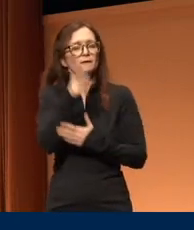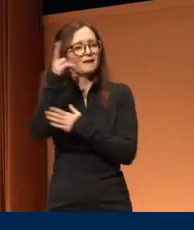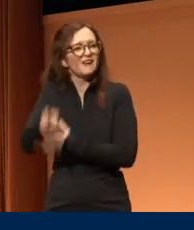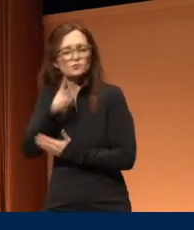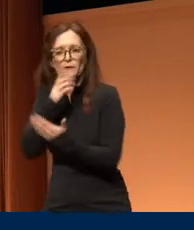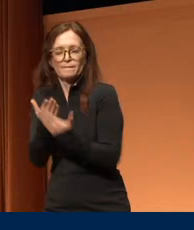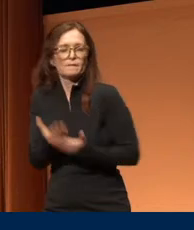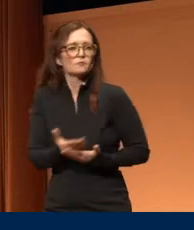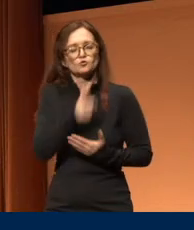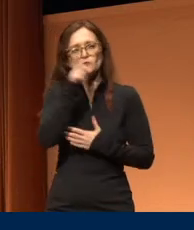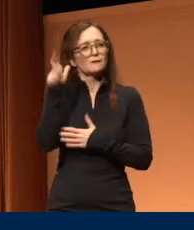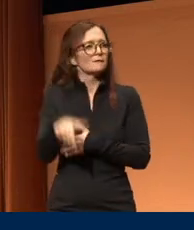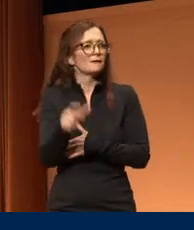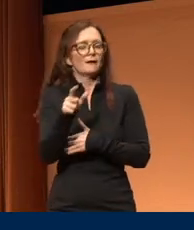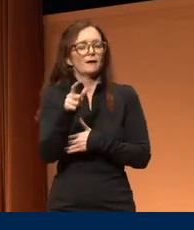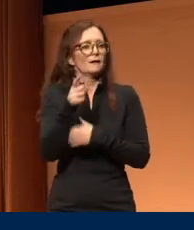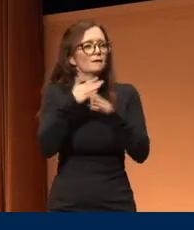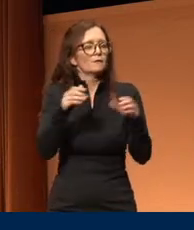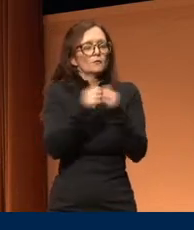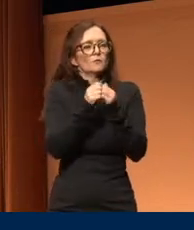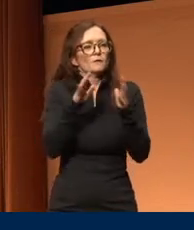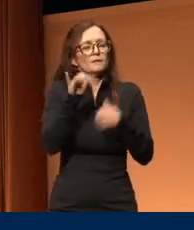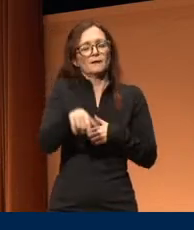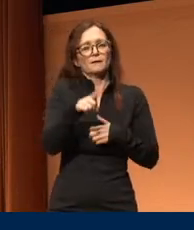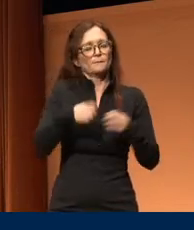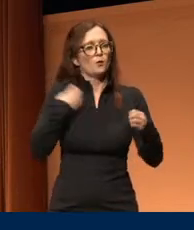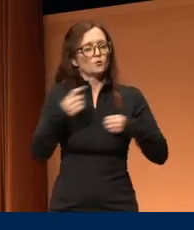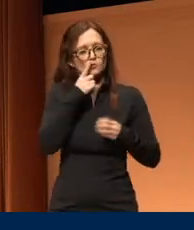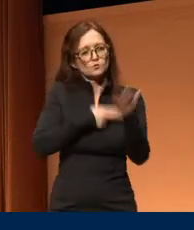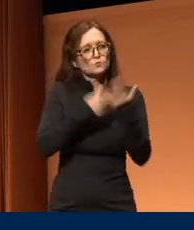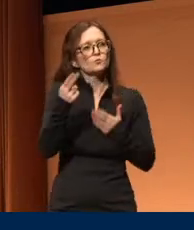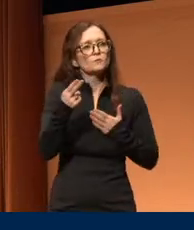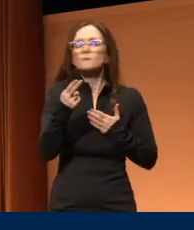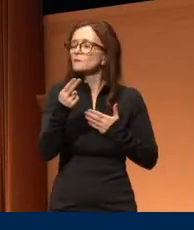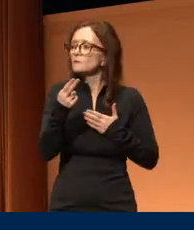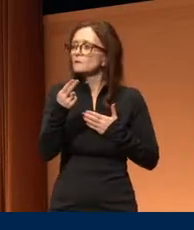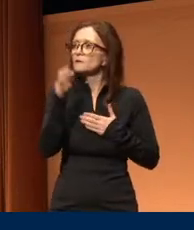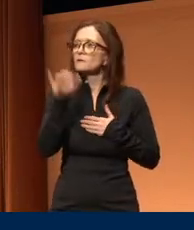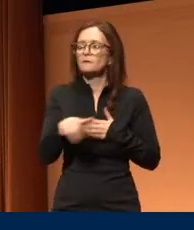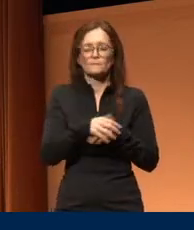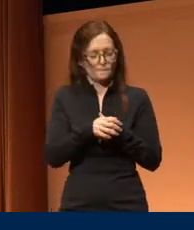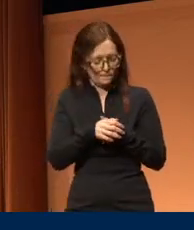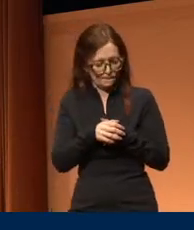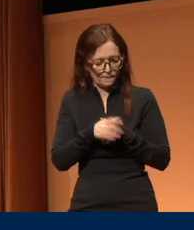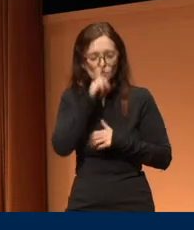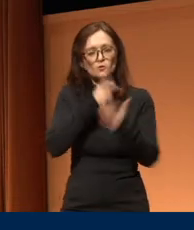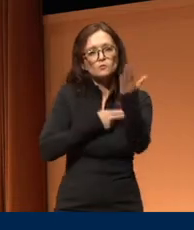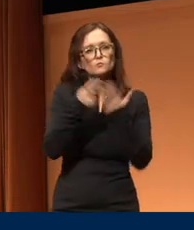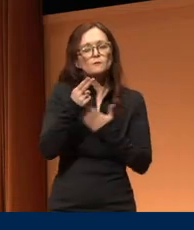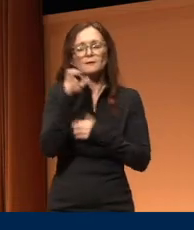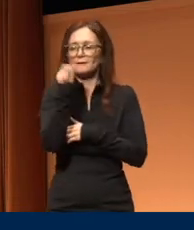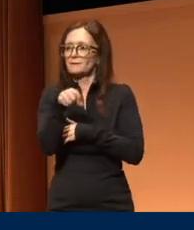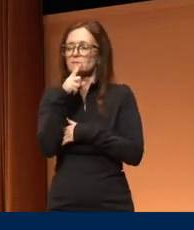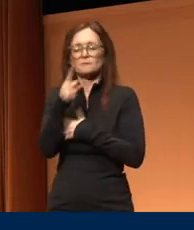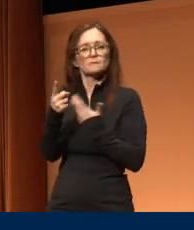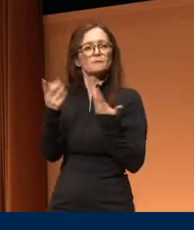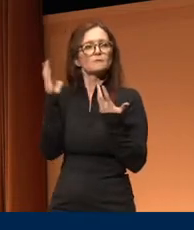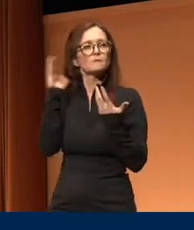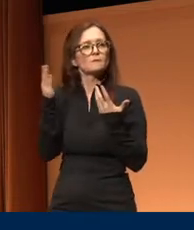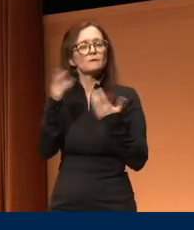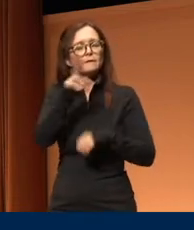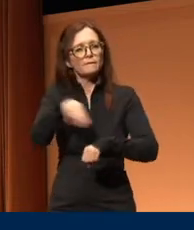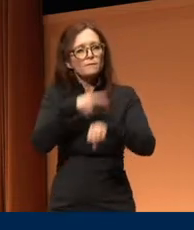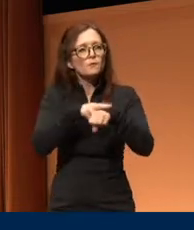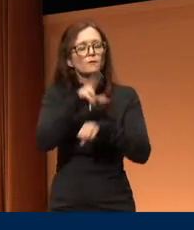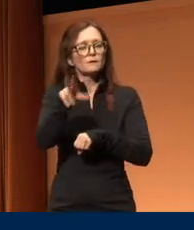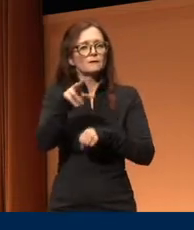facts, should not get involved in debates about rational truth, particularly not those of the moral type, because truth claims in that realm are coercive